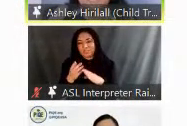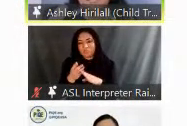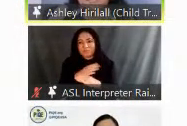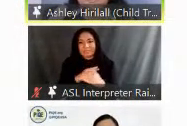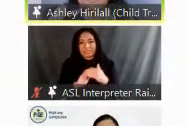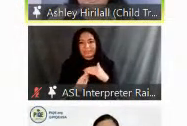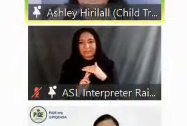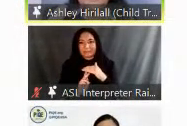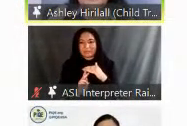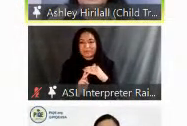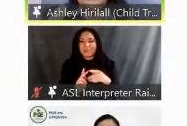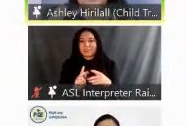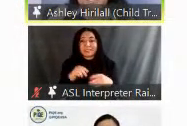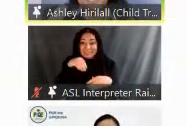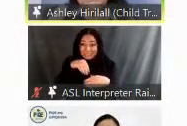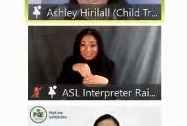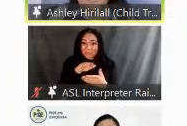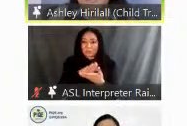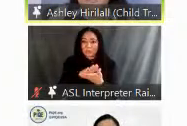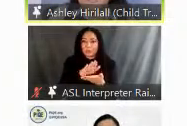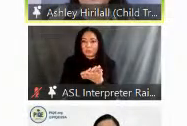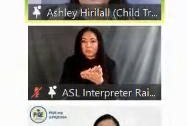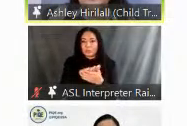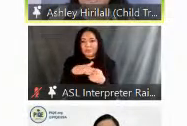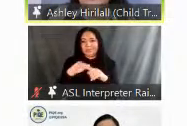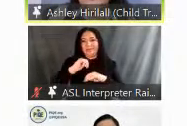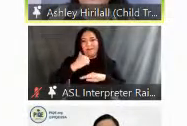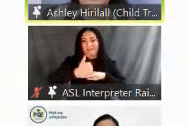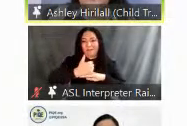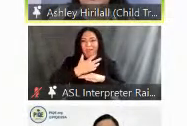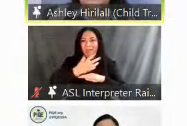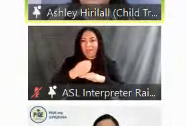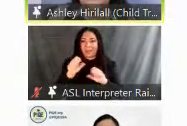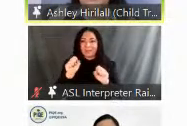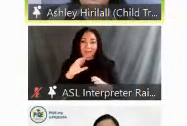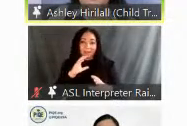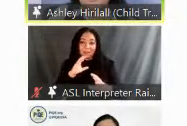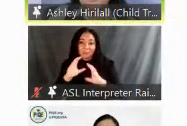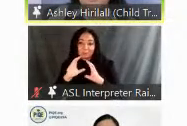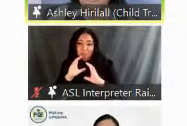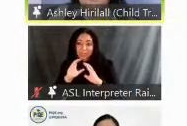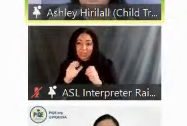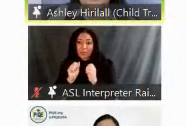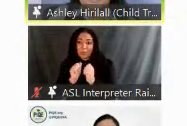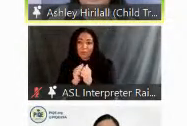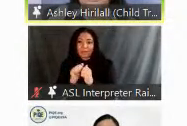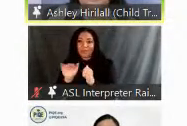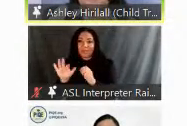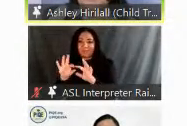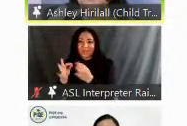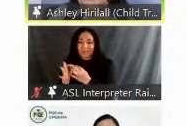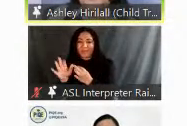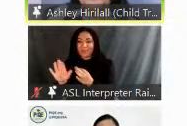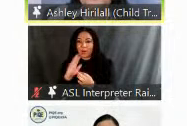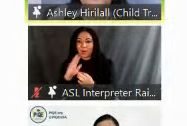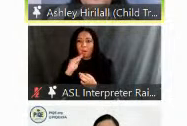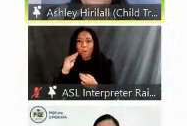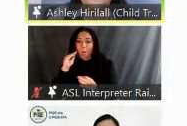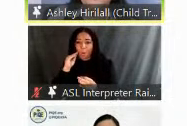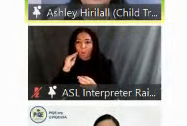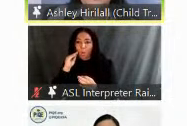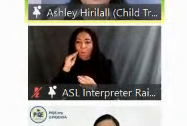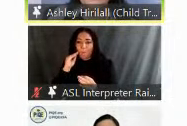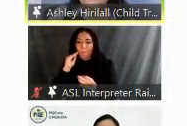school setting and perhaps care that can communicate with the family in their home language among.